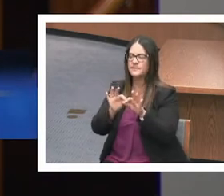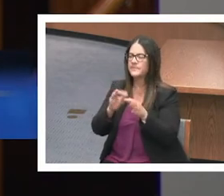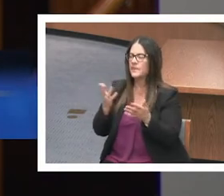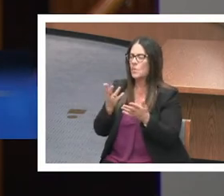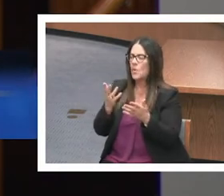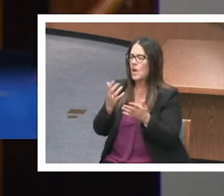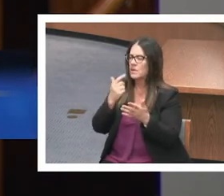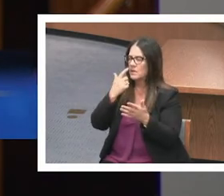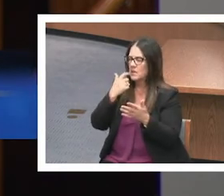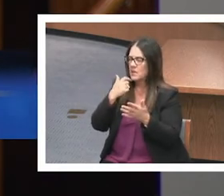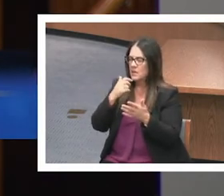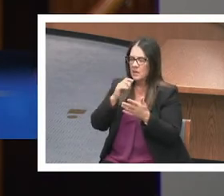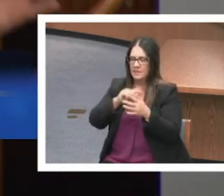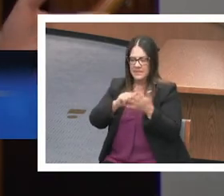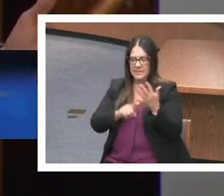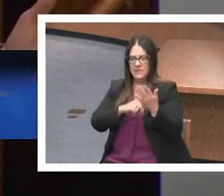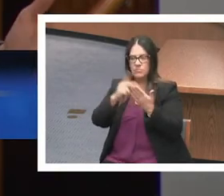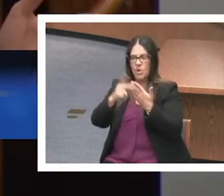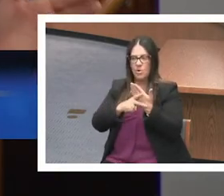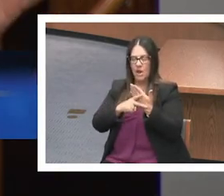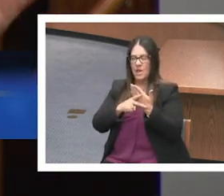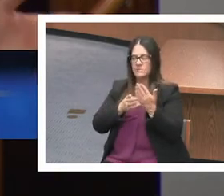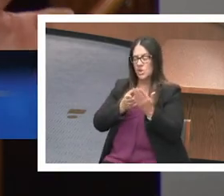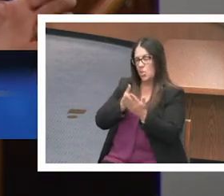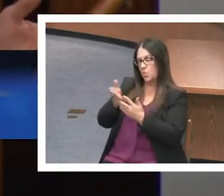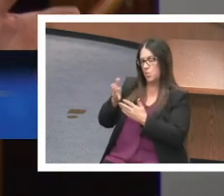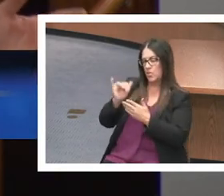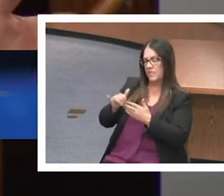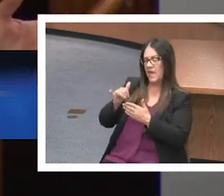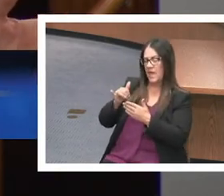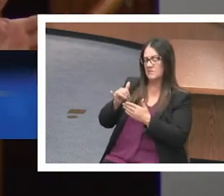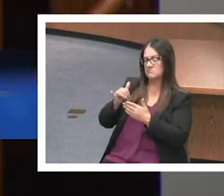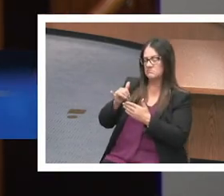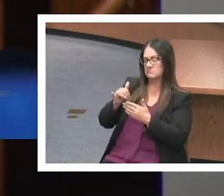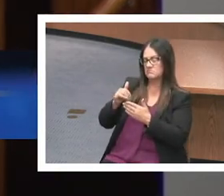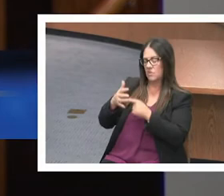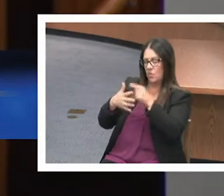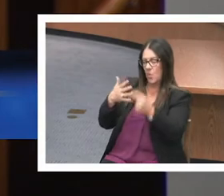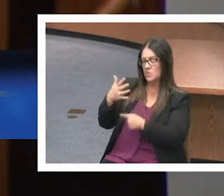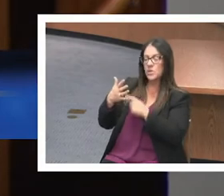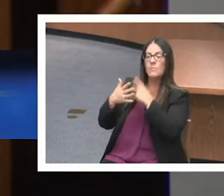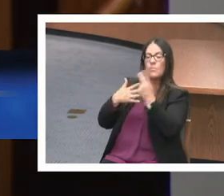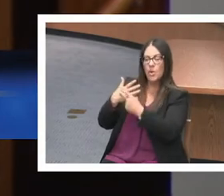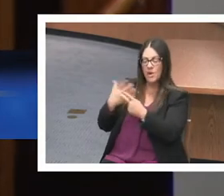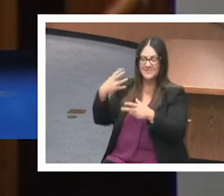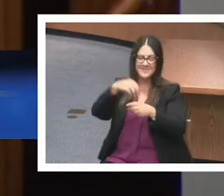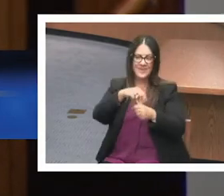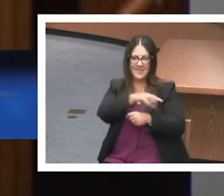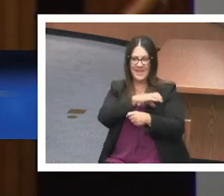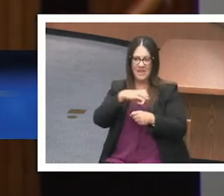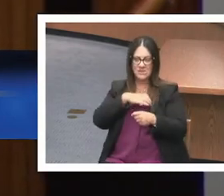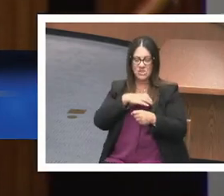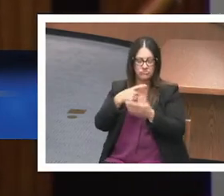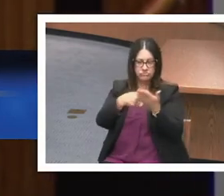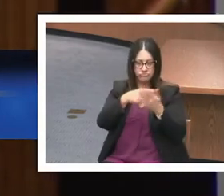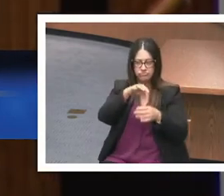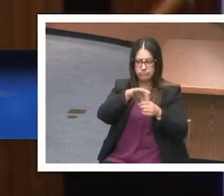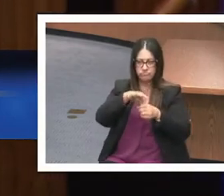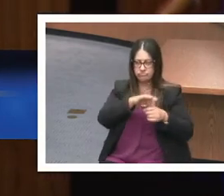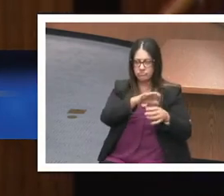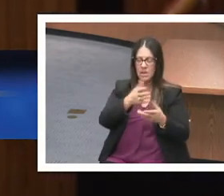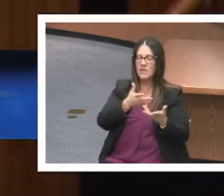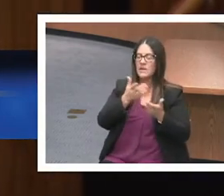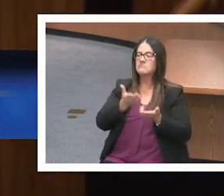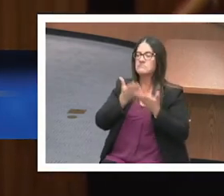the shape of the programs through this public process at the Strategic Growth Council. Ultimately, it would go back to the legislature